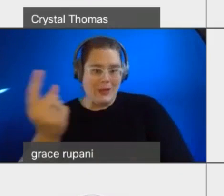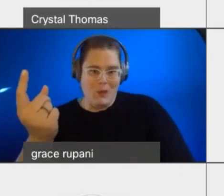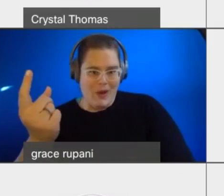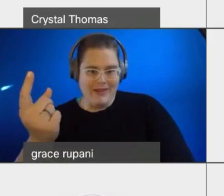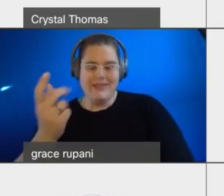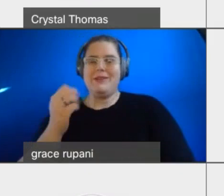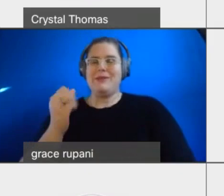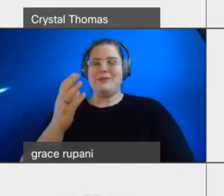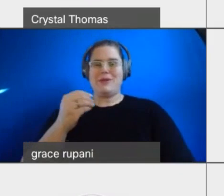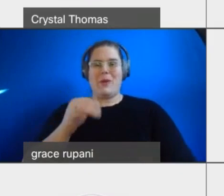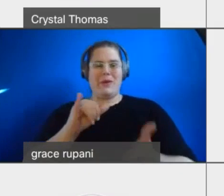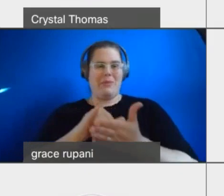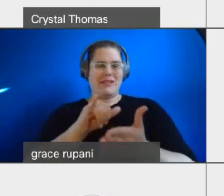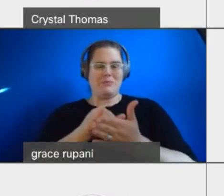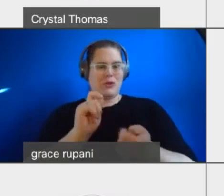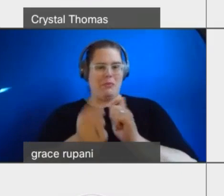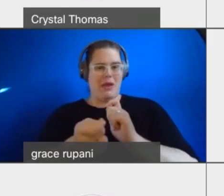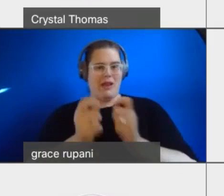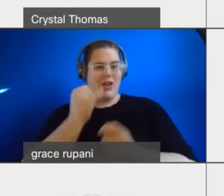those materials,